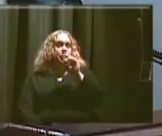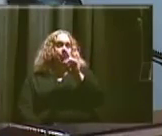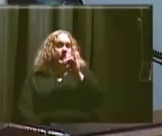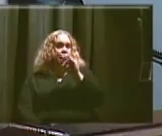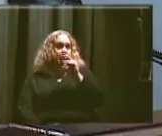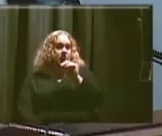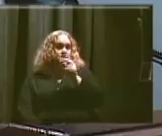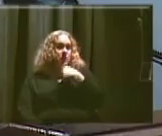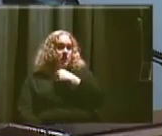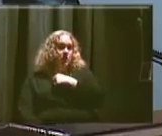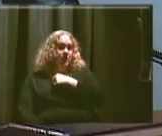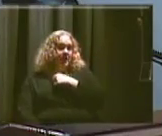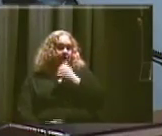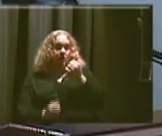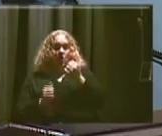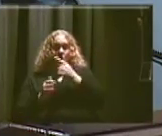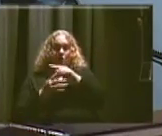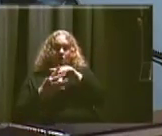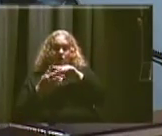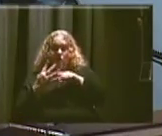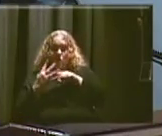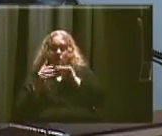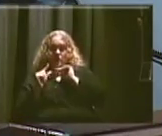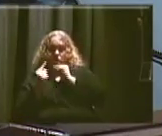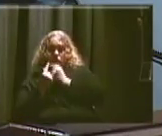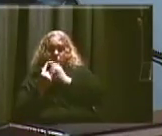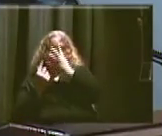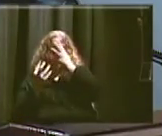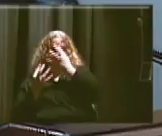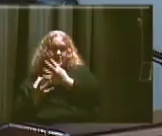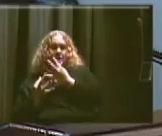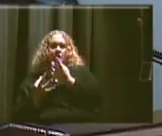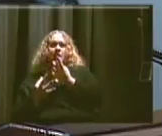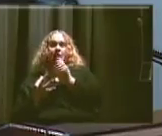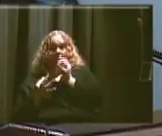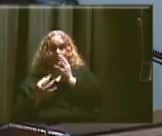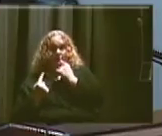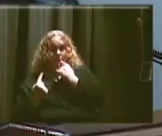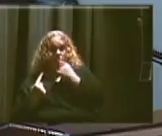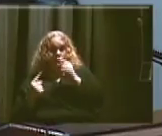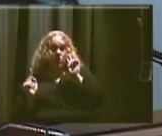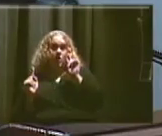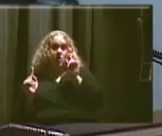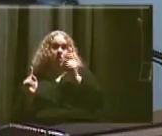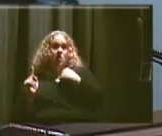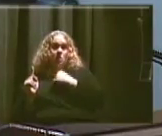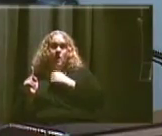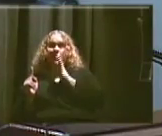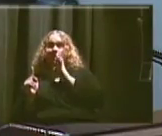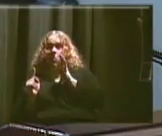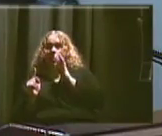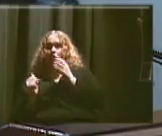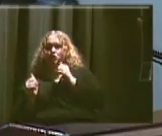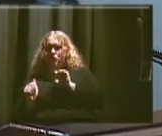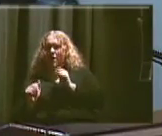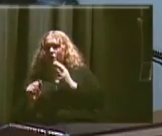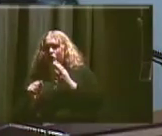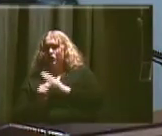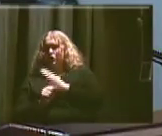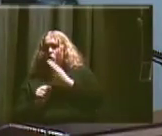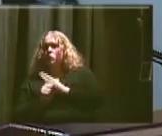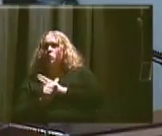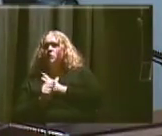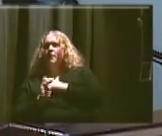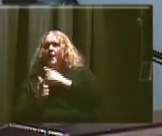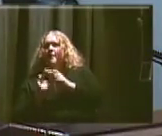made a pact with each other that if it works, then we are going to try to bring what we have learned to the state level